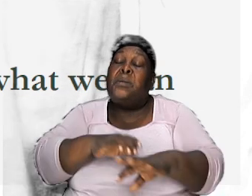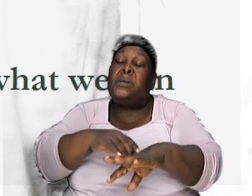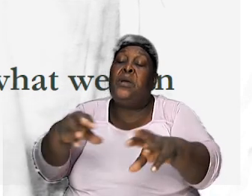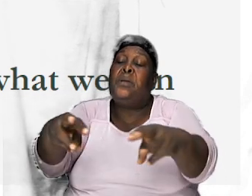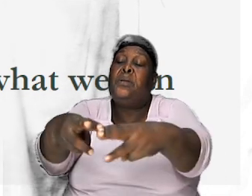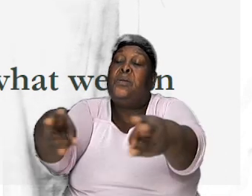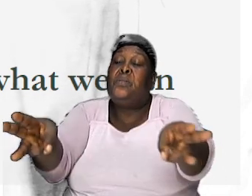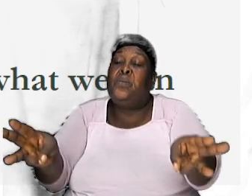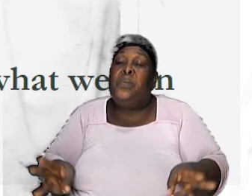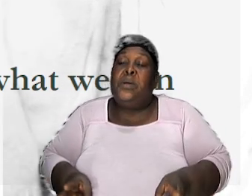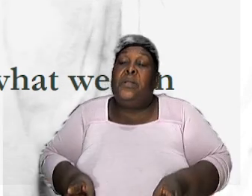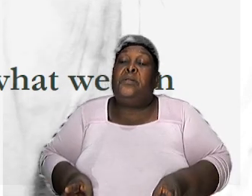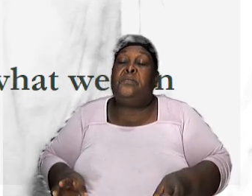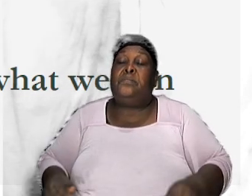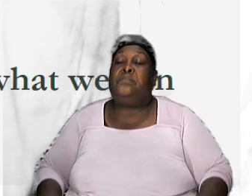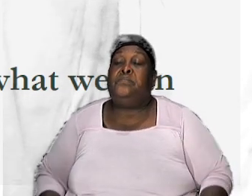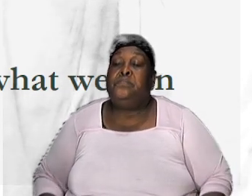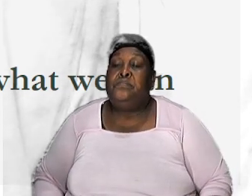Praise God.